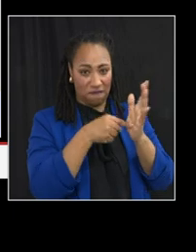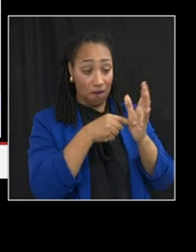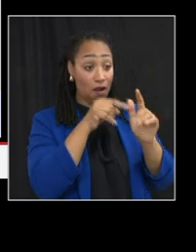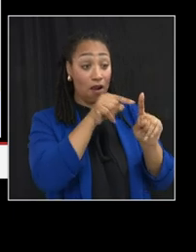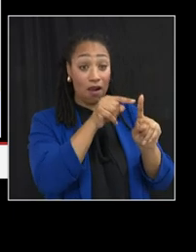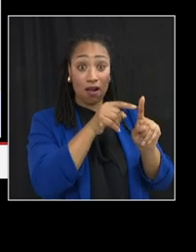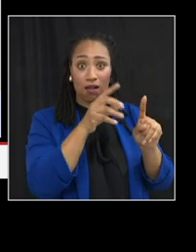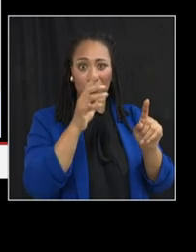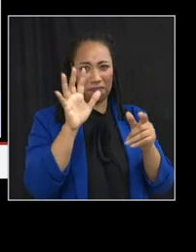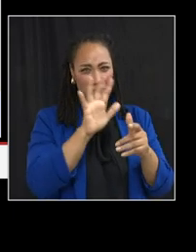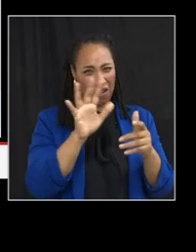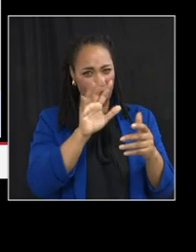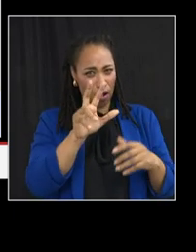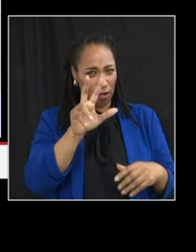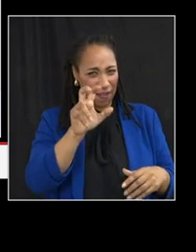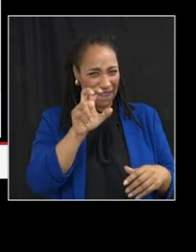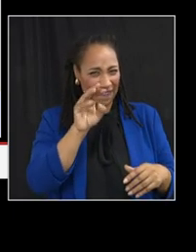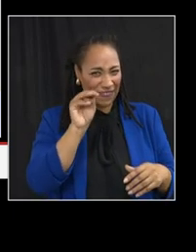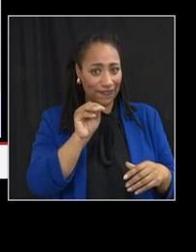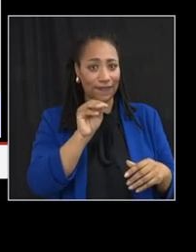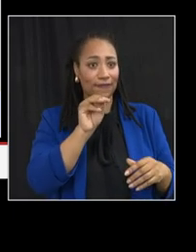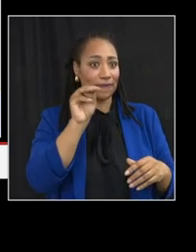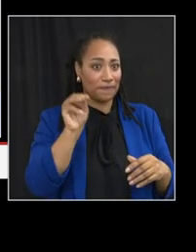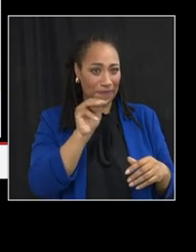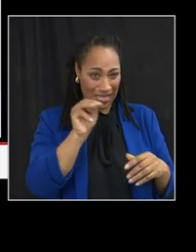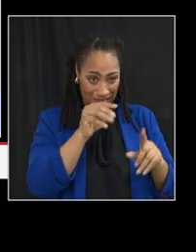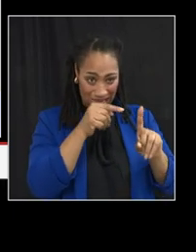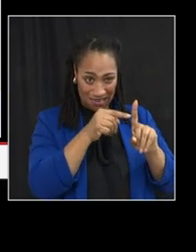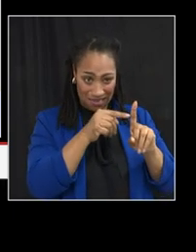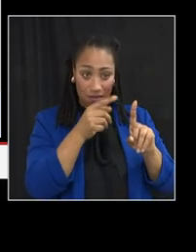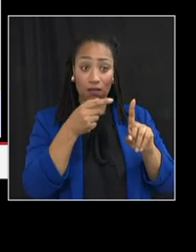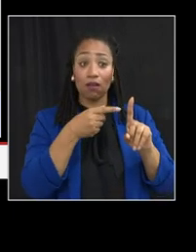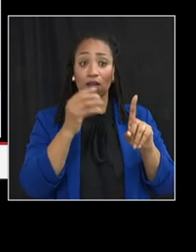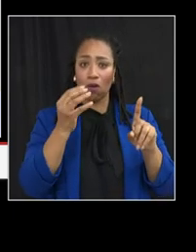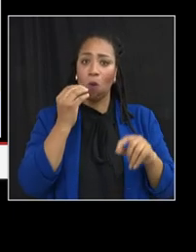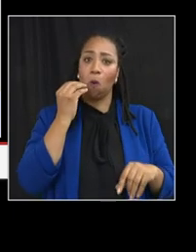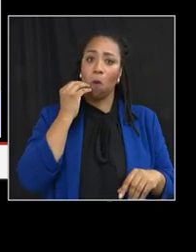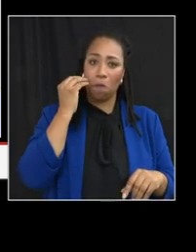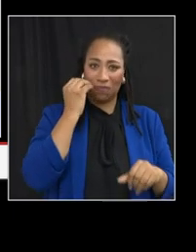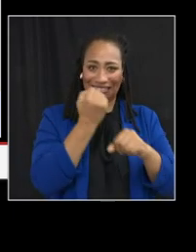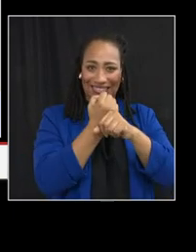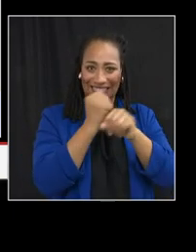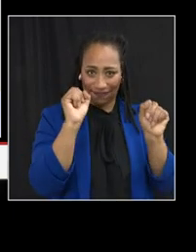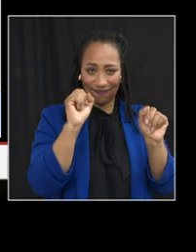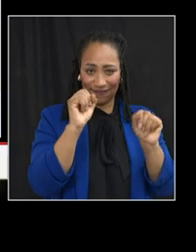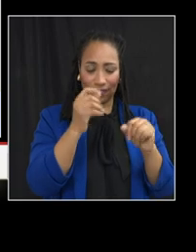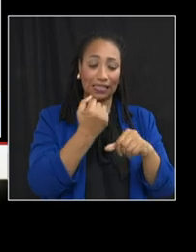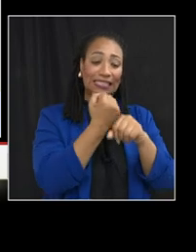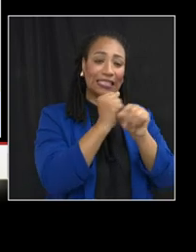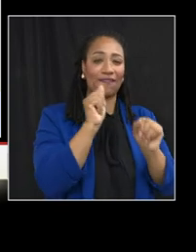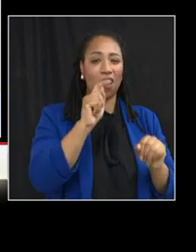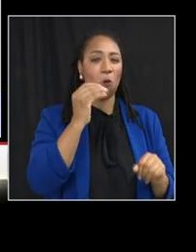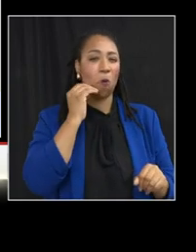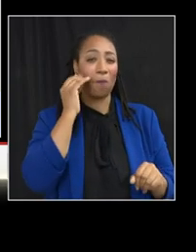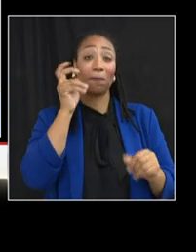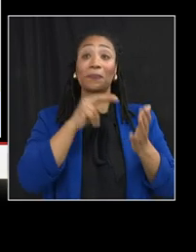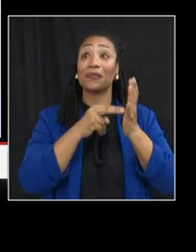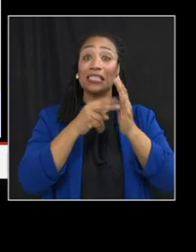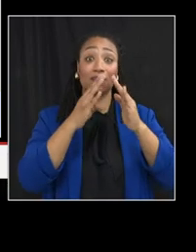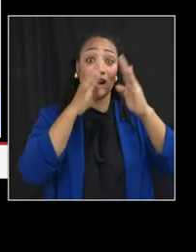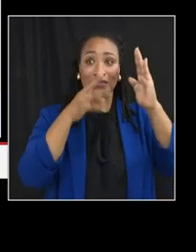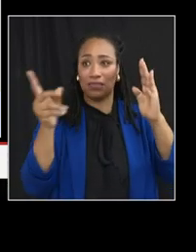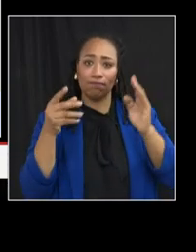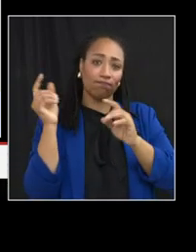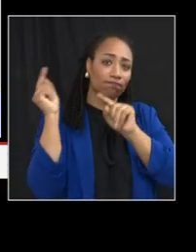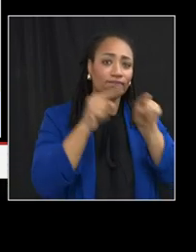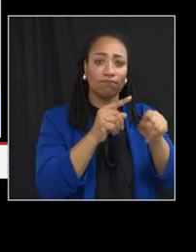know was created by Mayor Bowser during her first term. And then last but not least, making it easier to get around our city. So